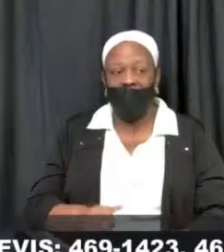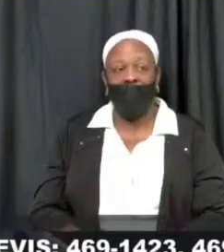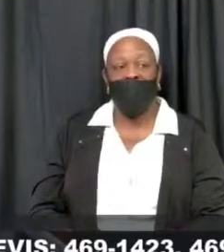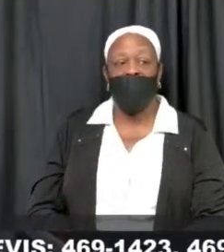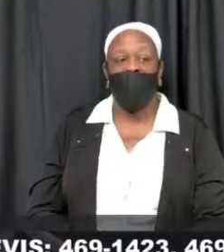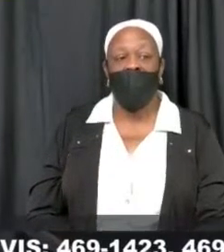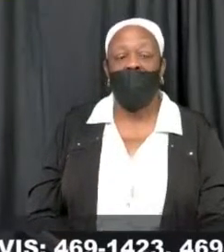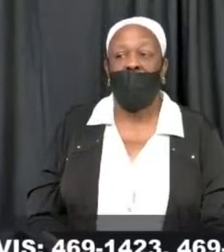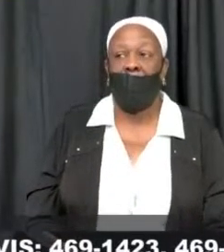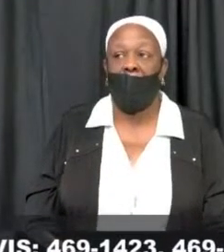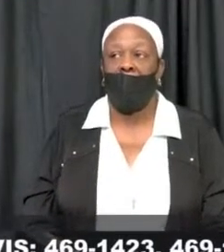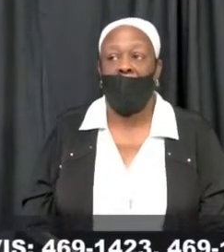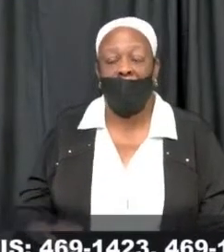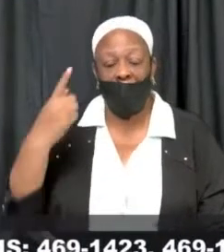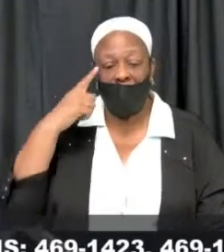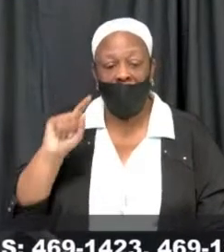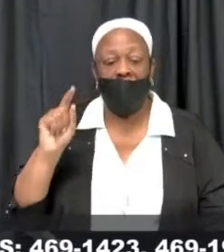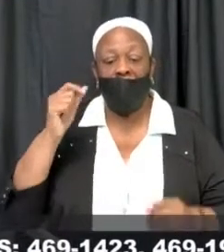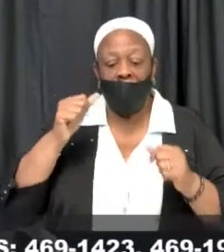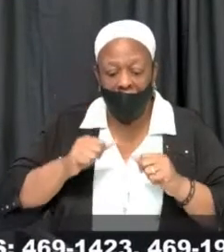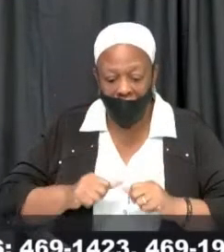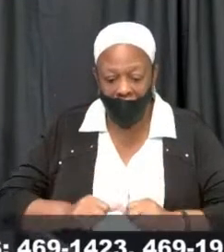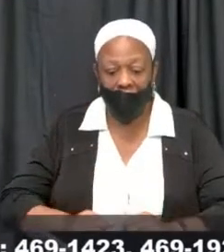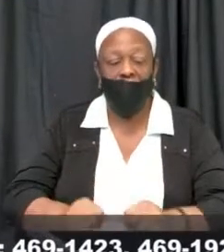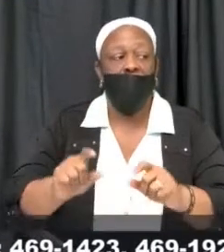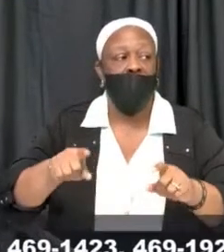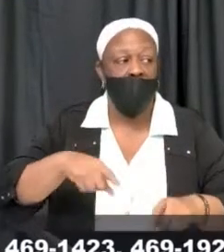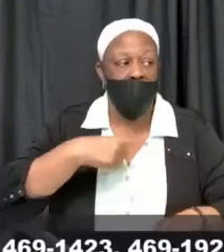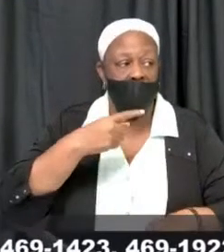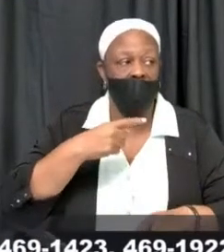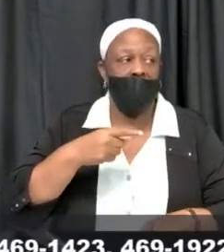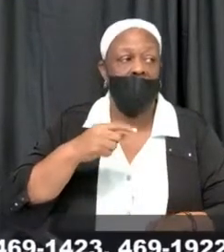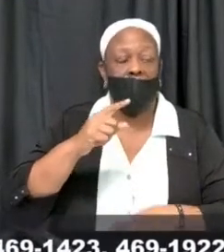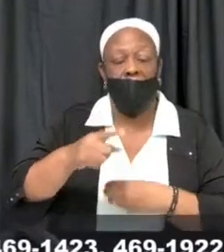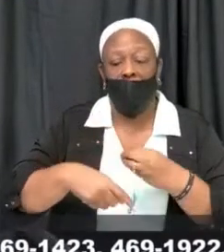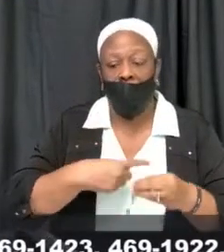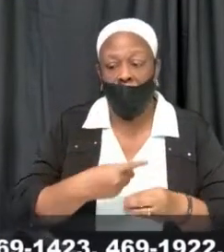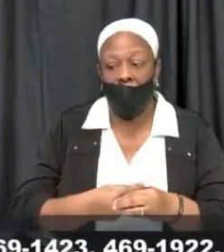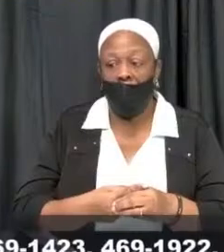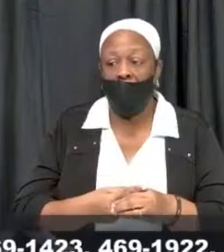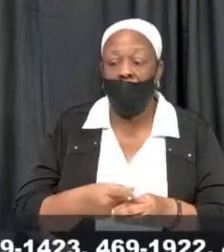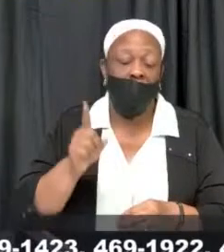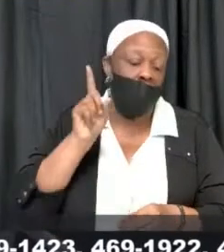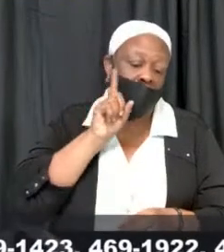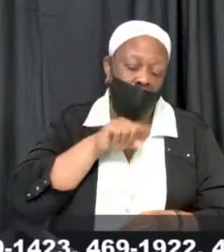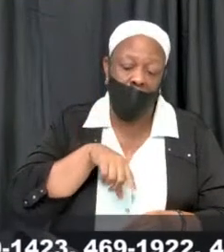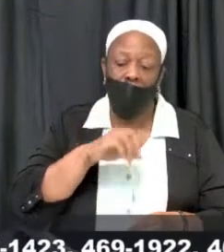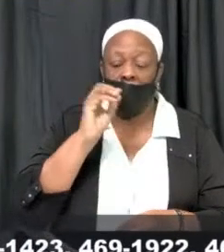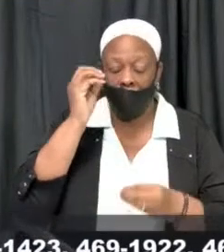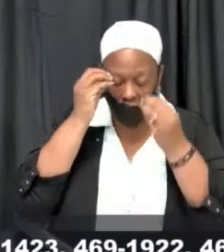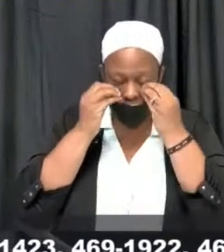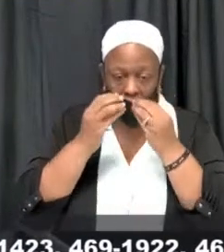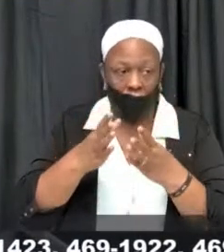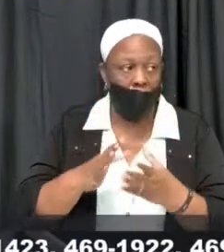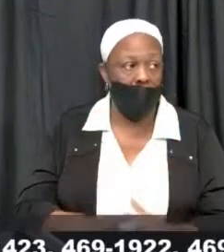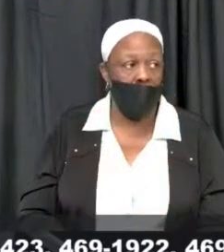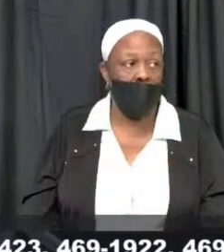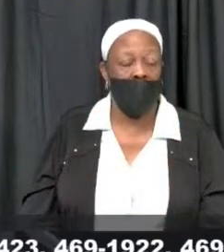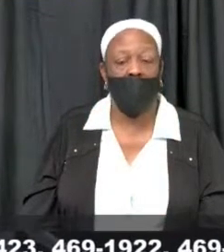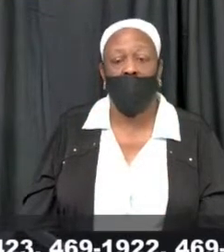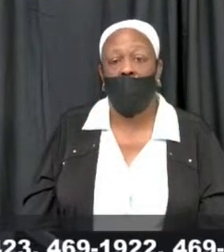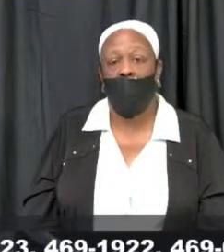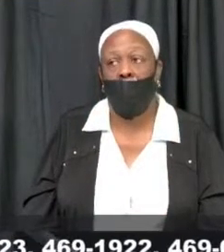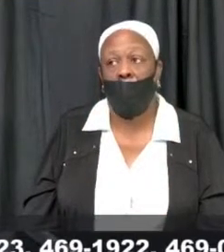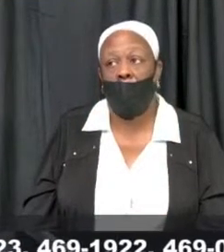further expanding on what I began by saying in terms of the fake news.